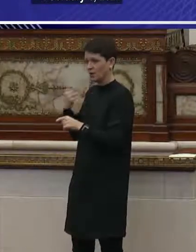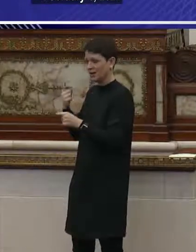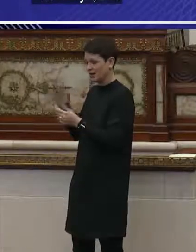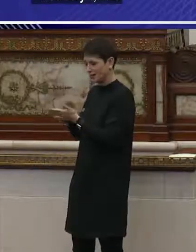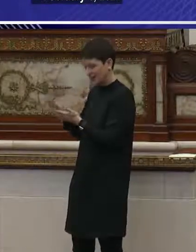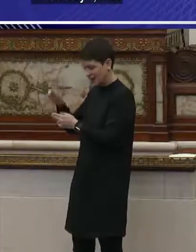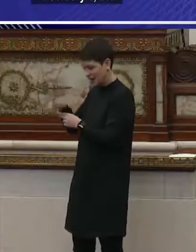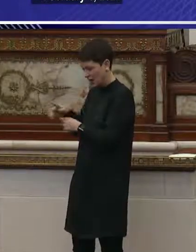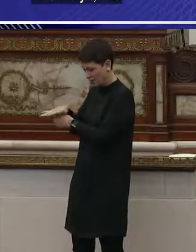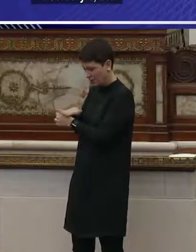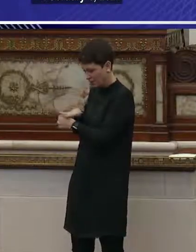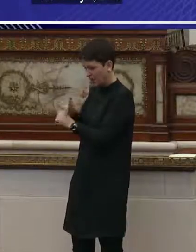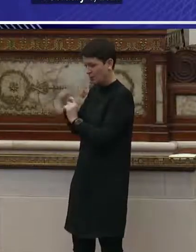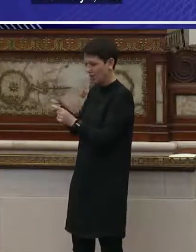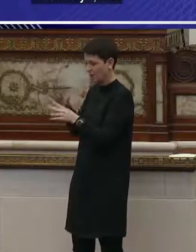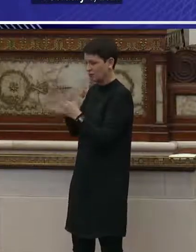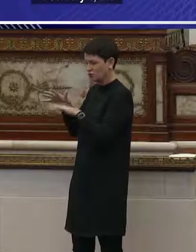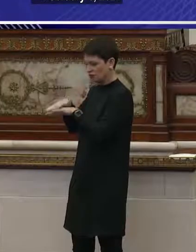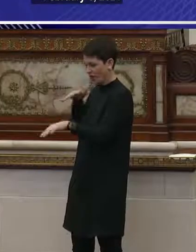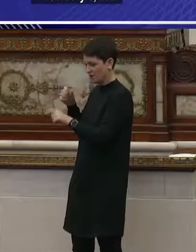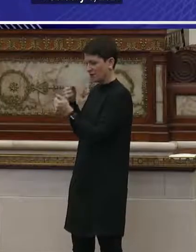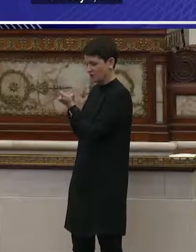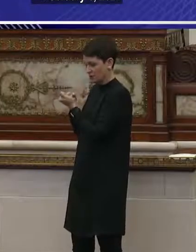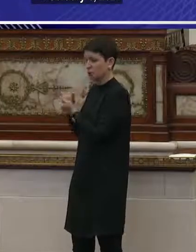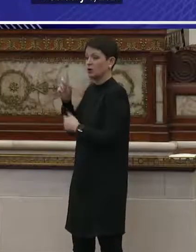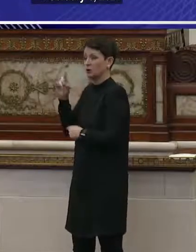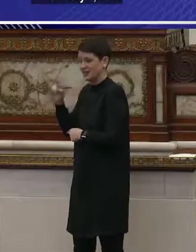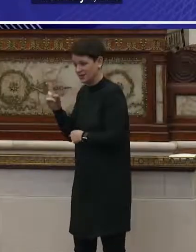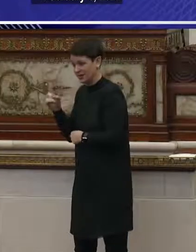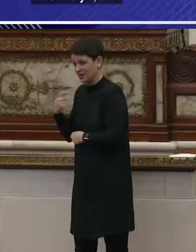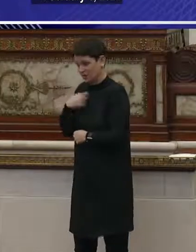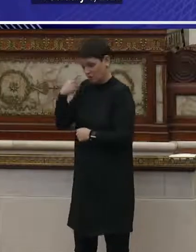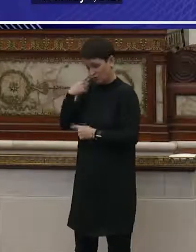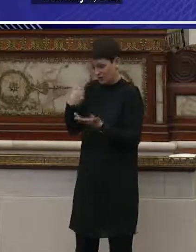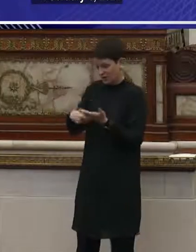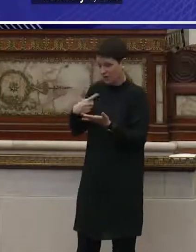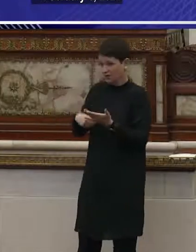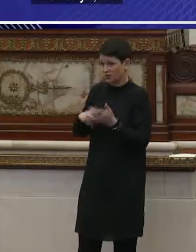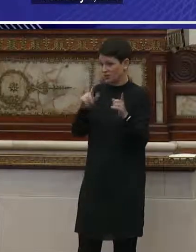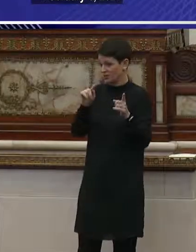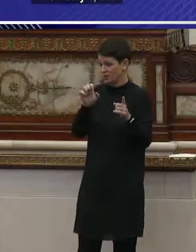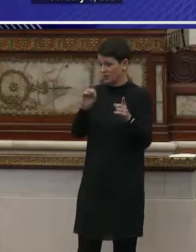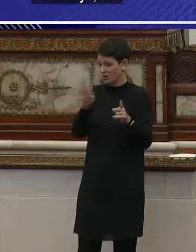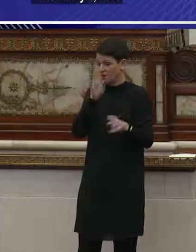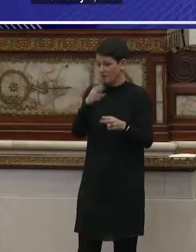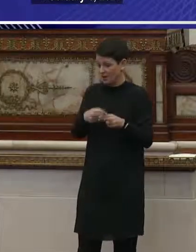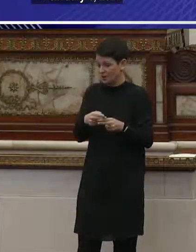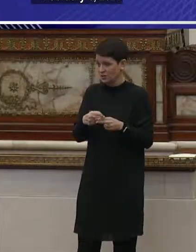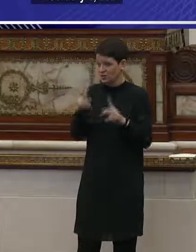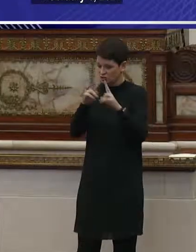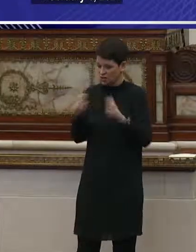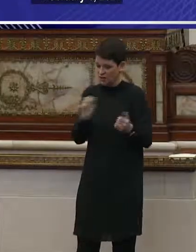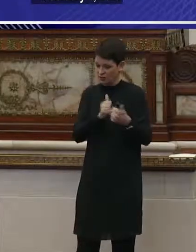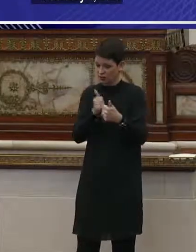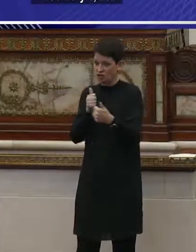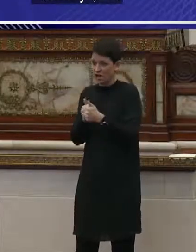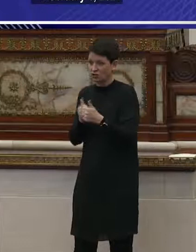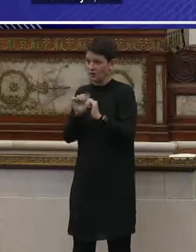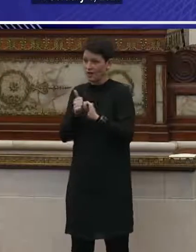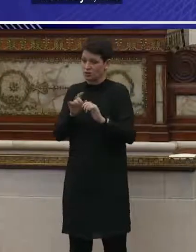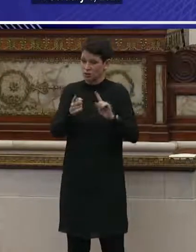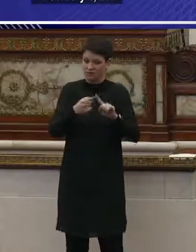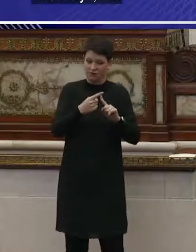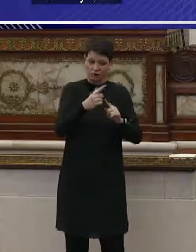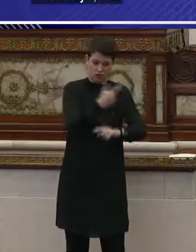up around it, and we gave traffic support, which we did. This recent conversation that Tom is talking about is looking at the challenges of how you do a